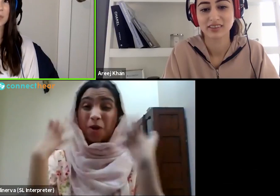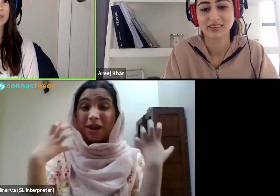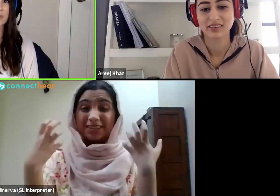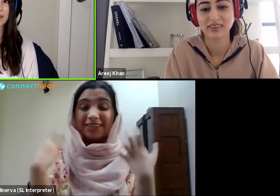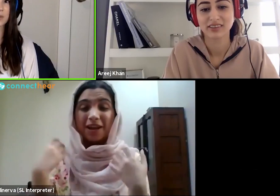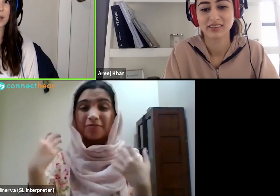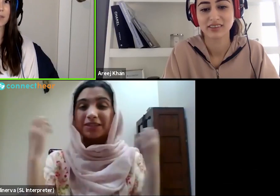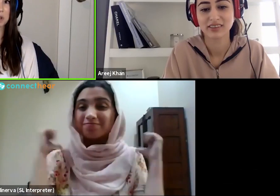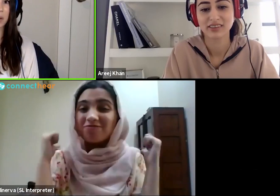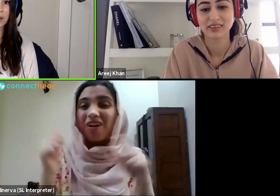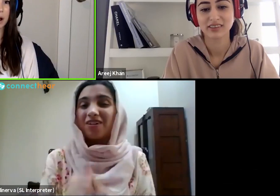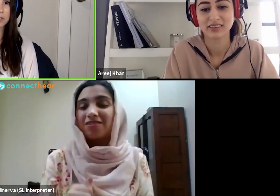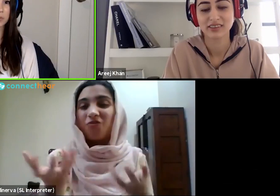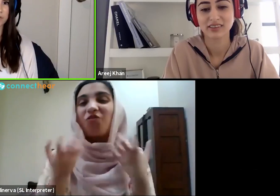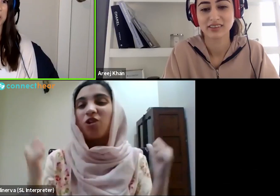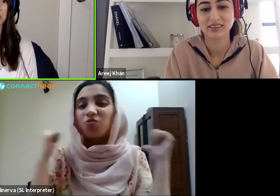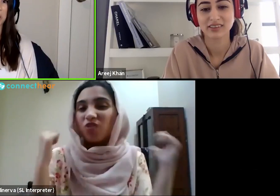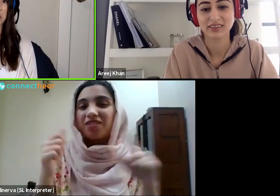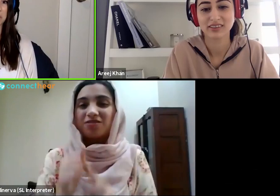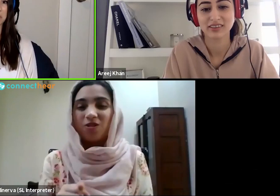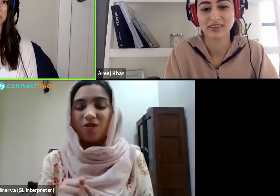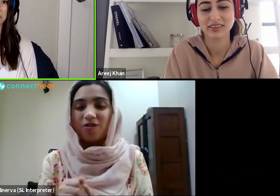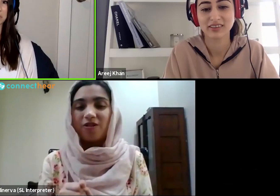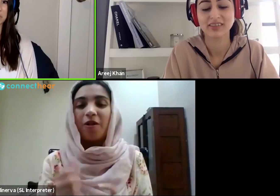the compensation mechanism we have a lot. We often withdraw